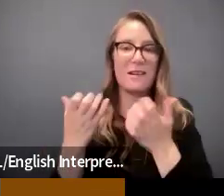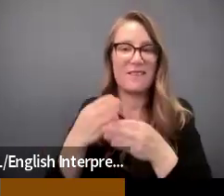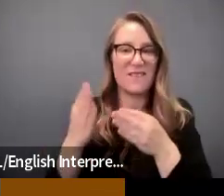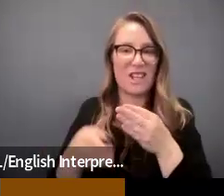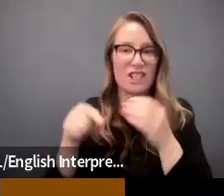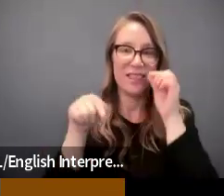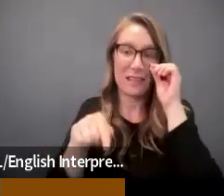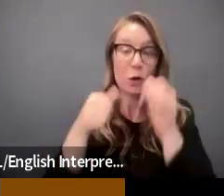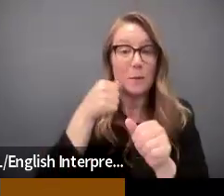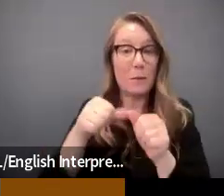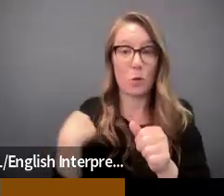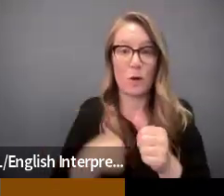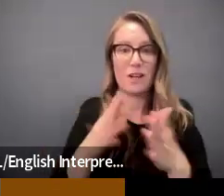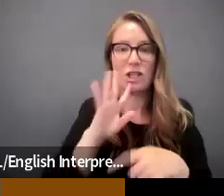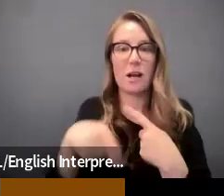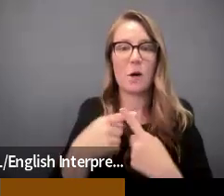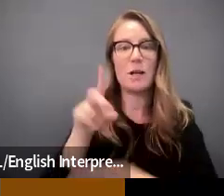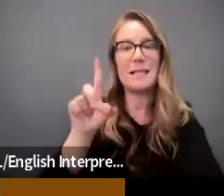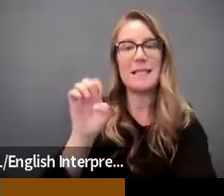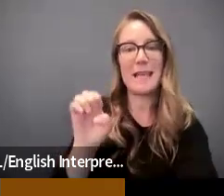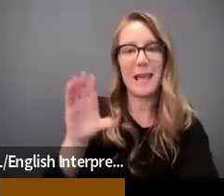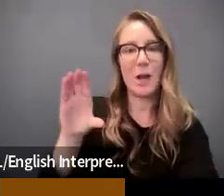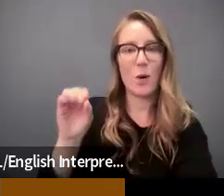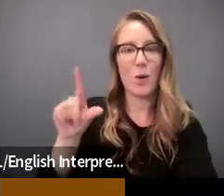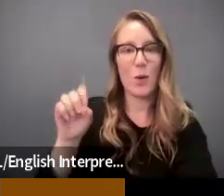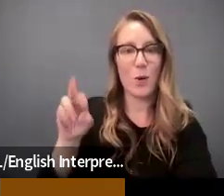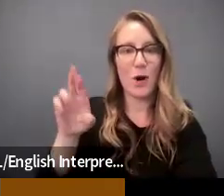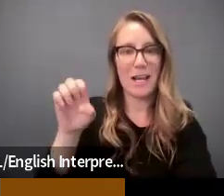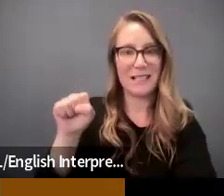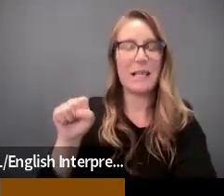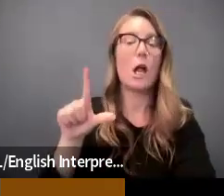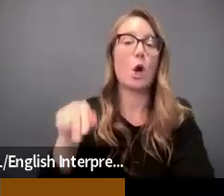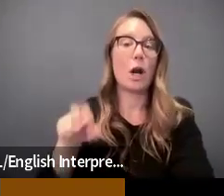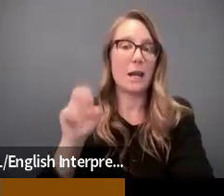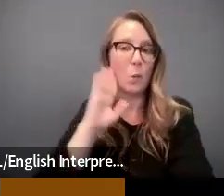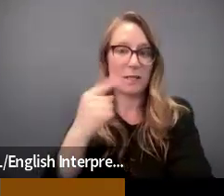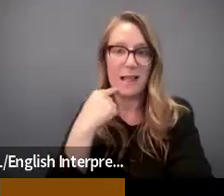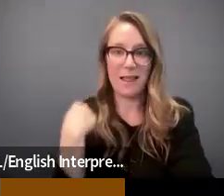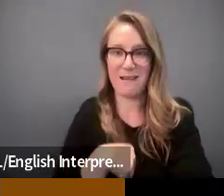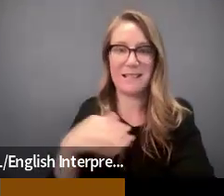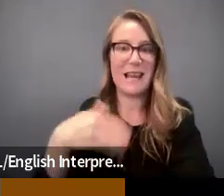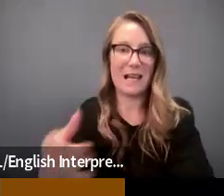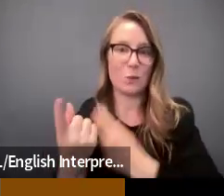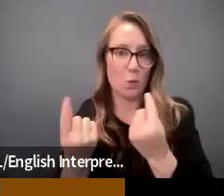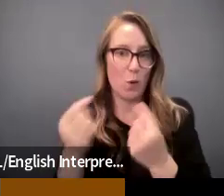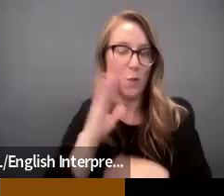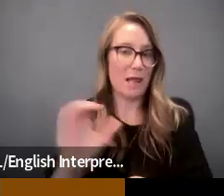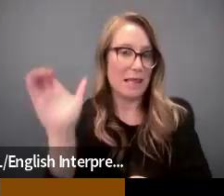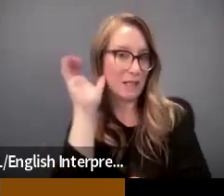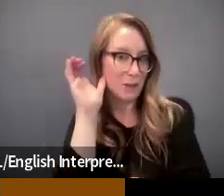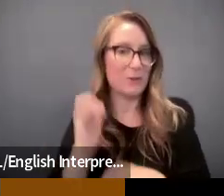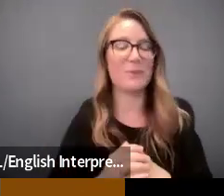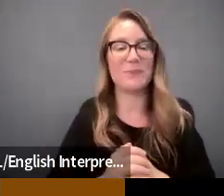this. Remember, we talked about de colores, and so Lorraine is going to tell us what we're going to listen to next. Thank